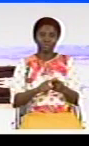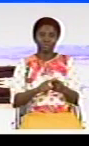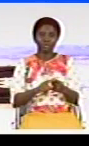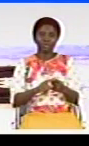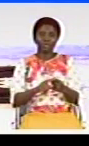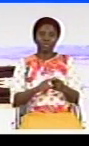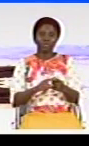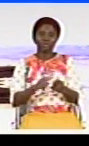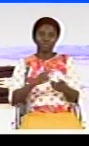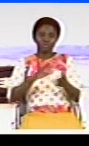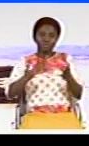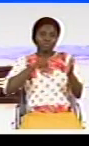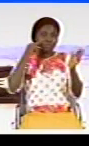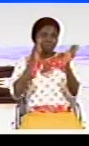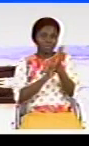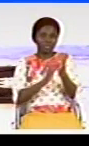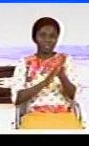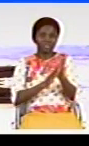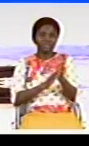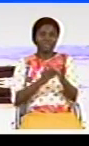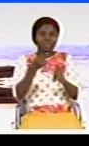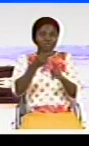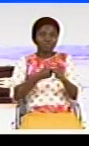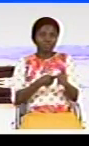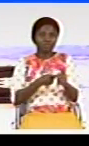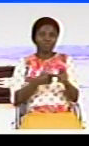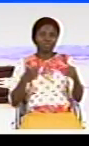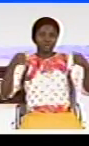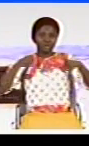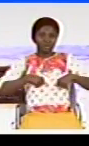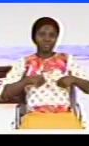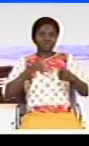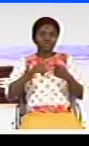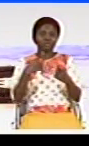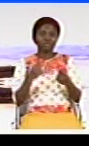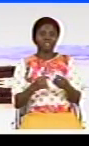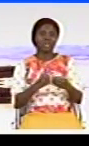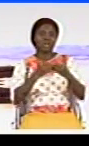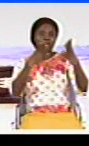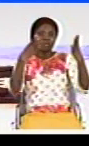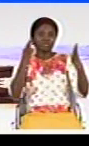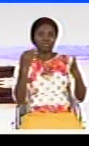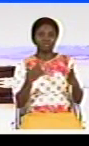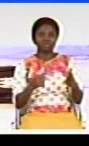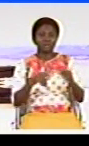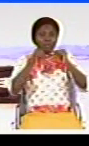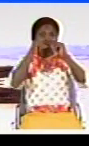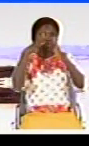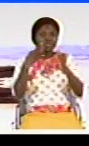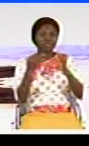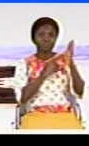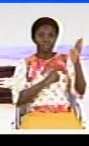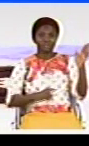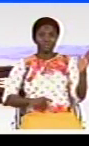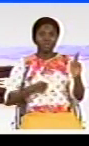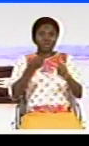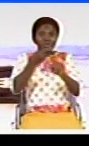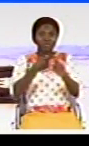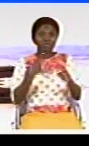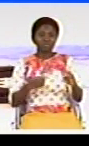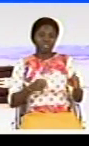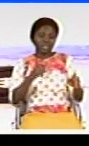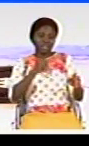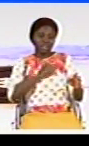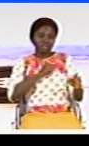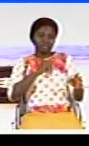condemnation to the abundance of the blessings of the Lord, from the accusation of the enemy,